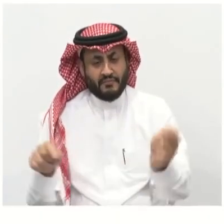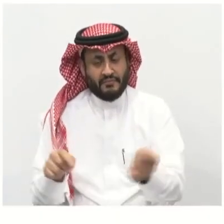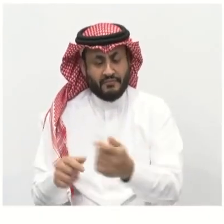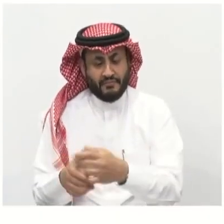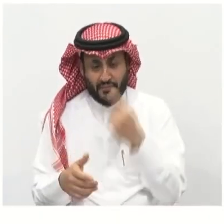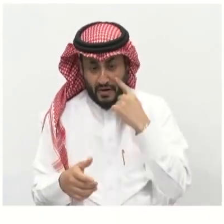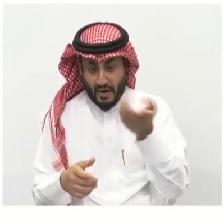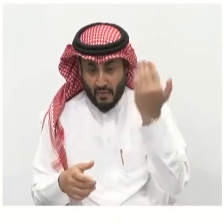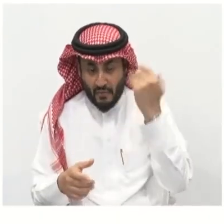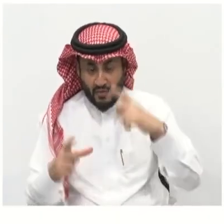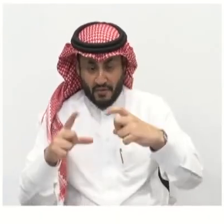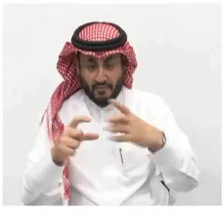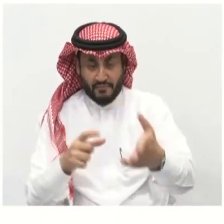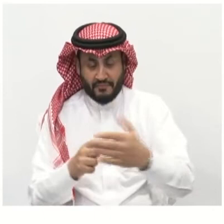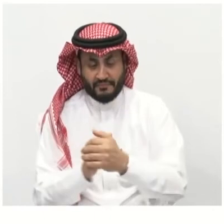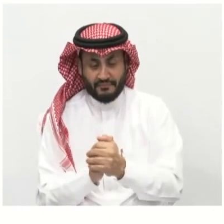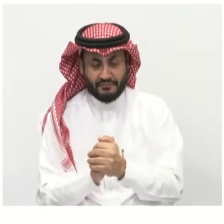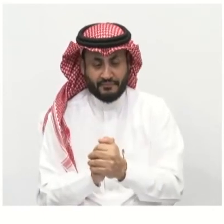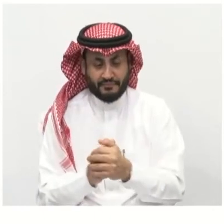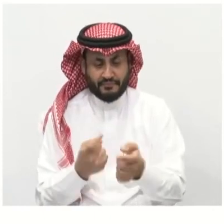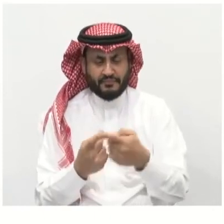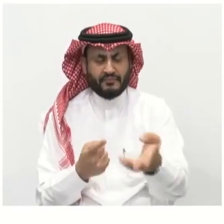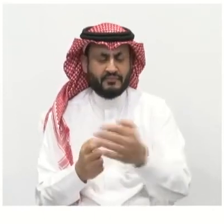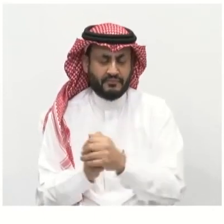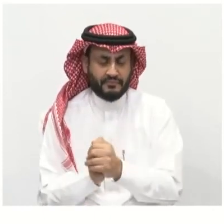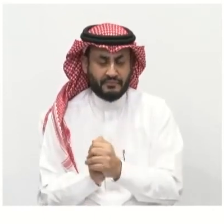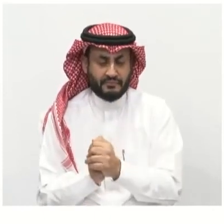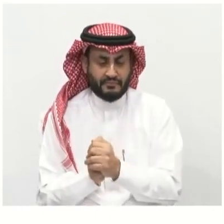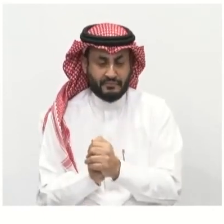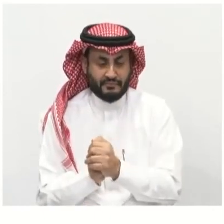remember these pictures? Here we have a picture of a